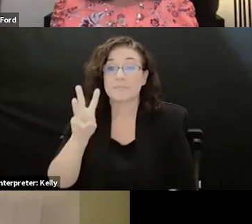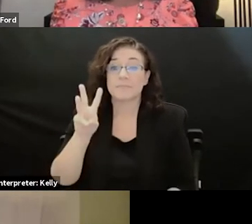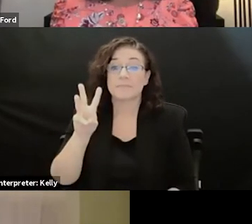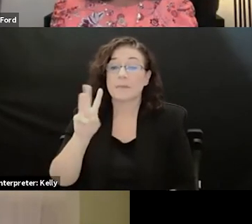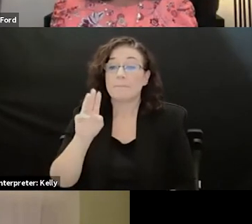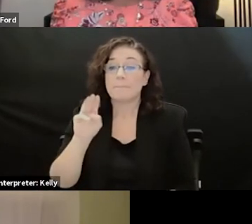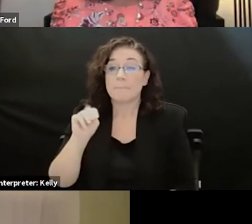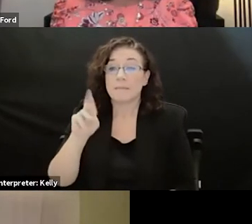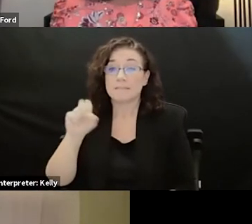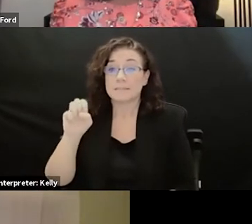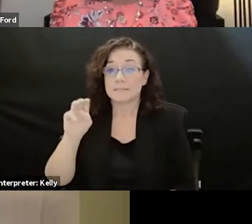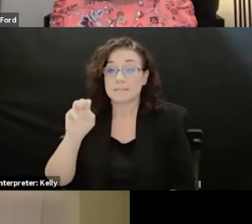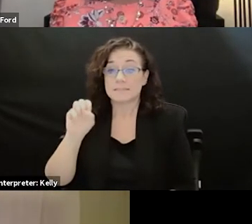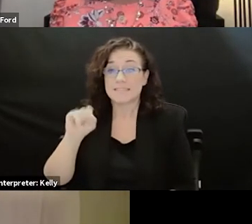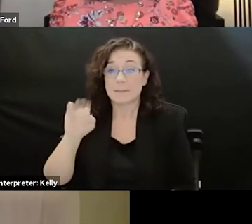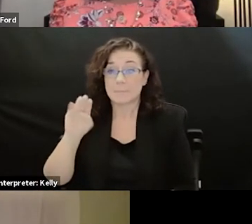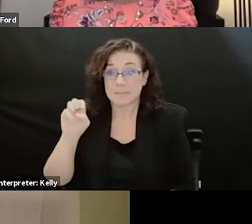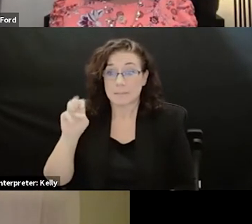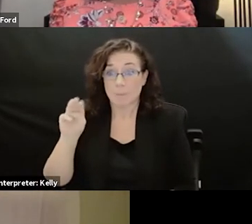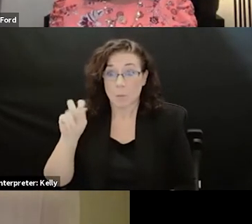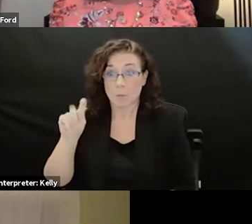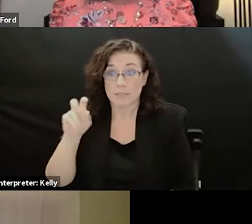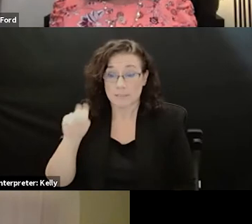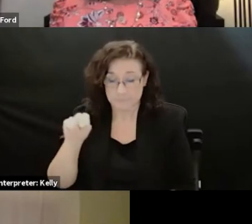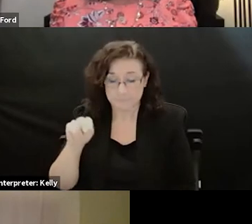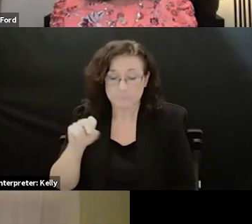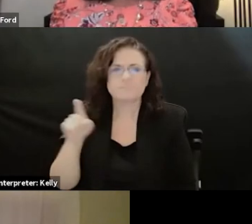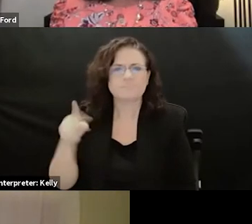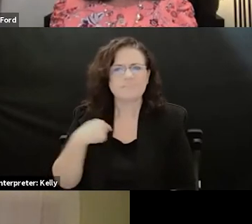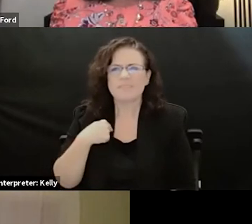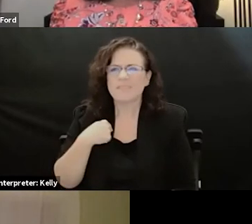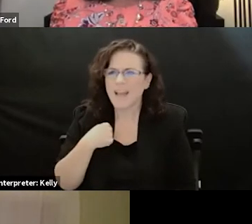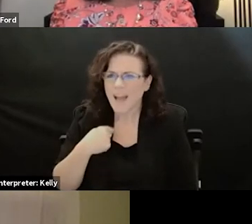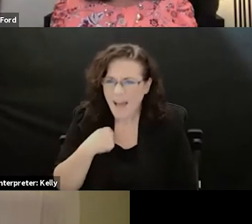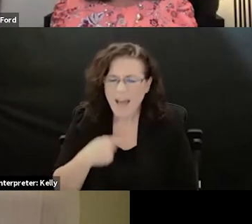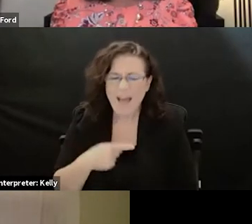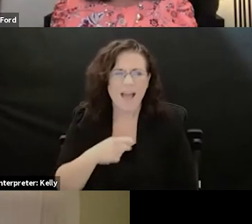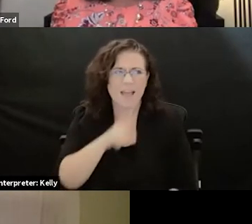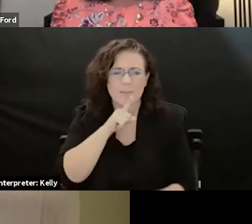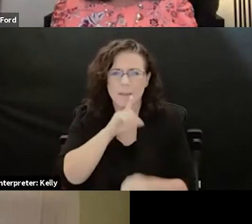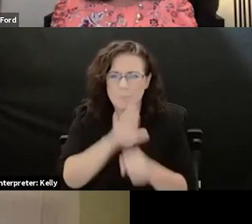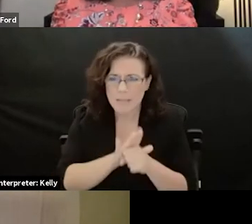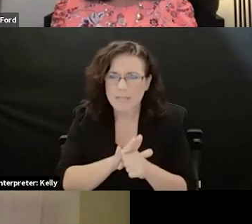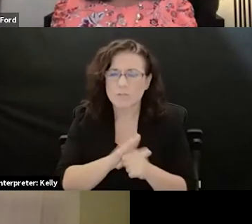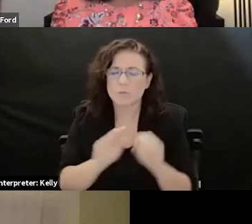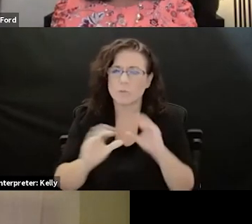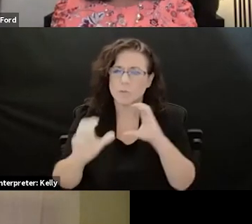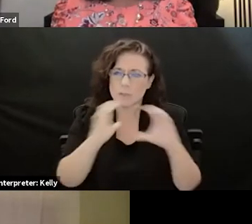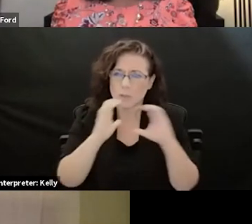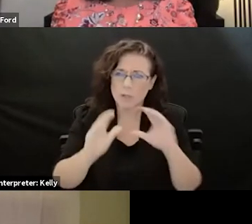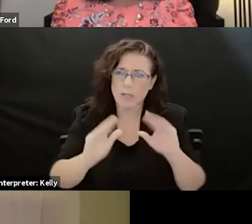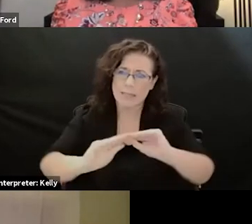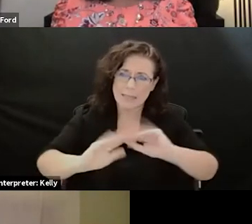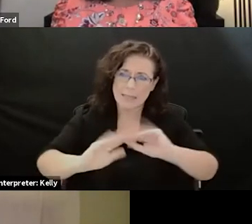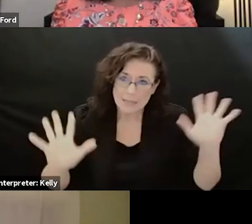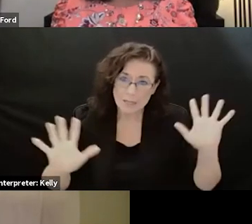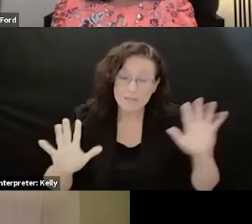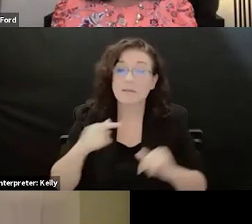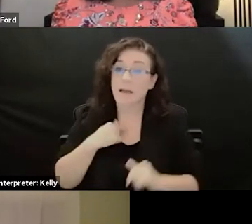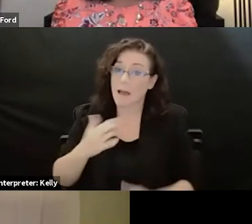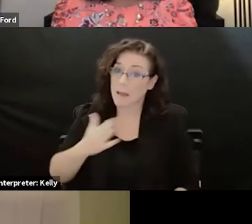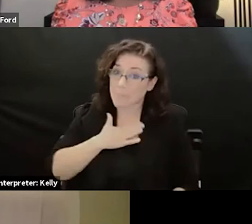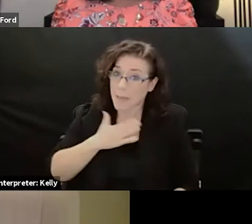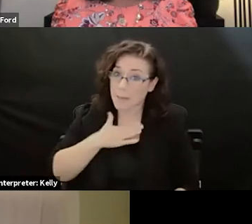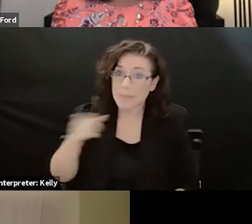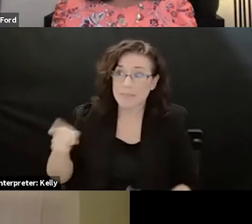board board member really want to be able to communicate clearly openly and transparently and this will help us continue to do that and get get those things